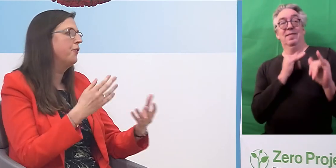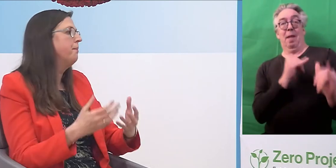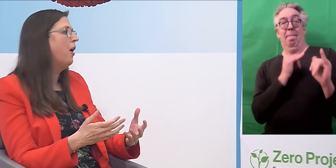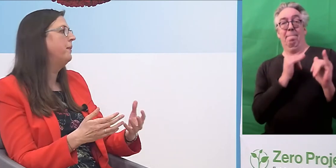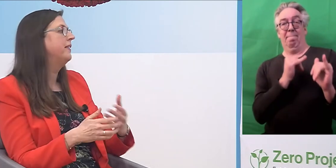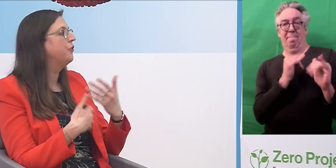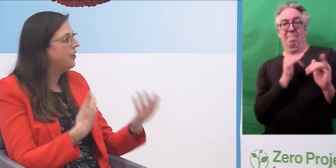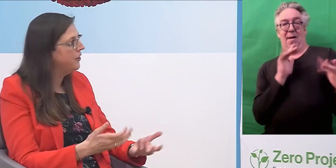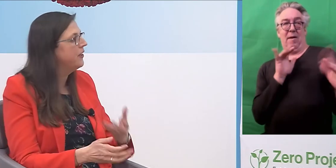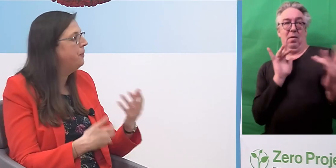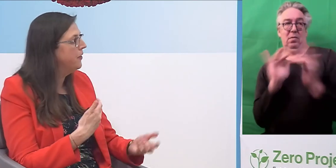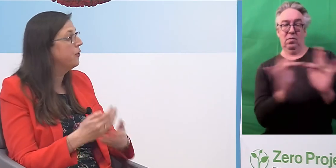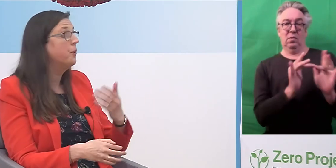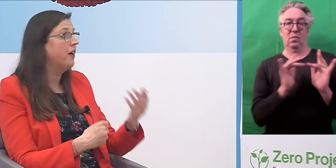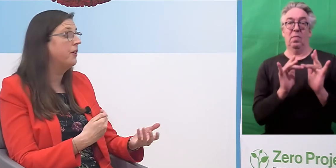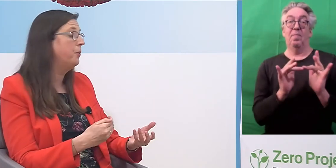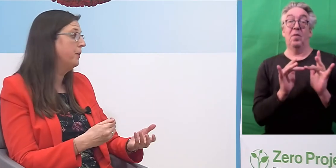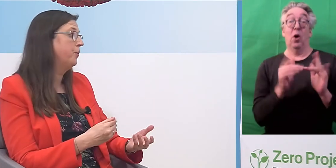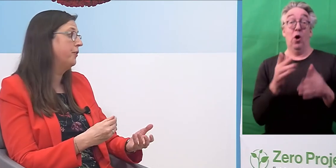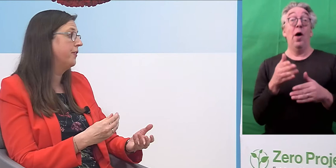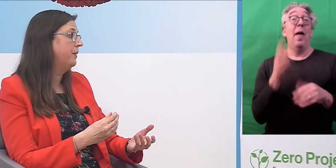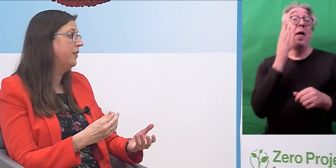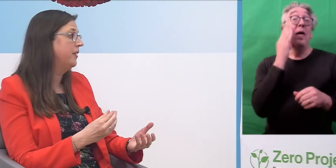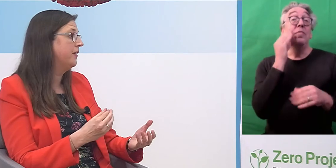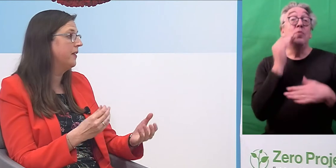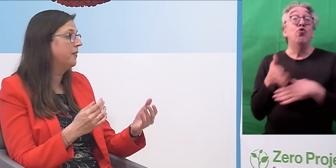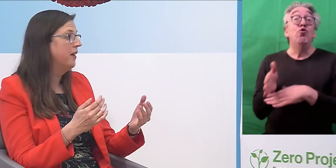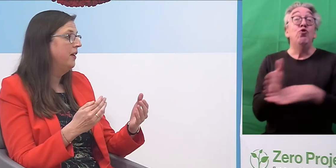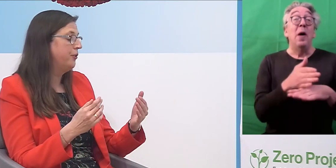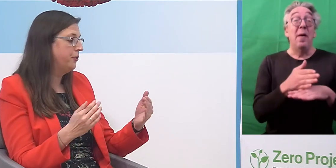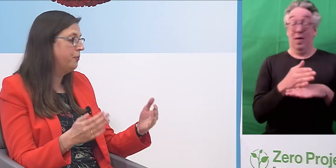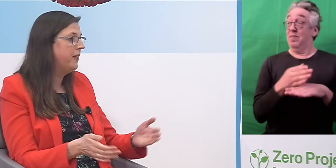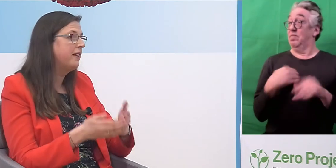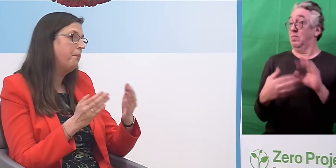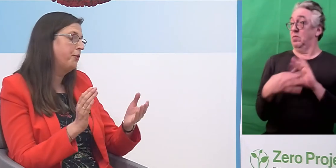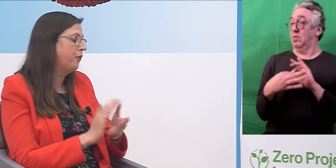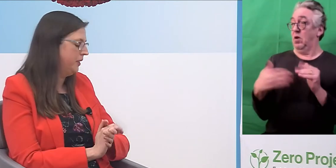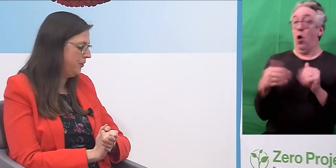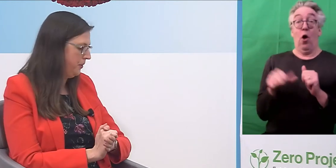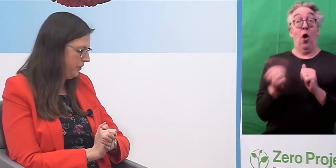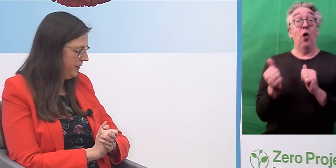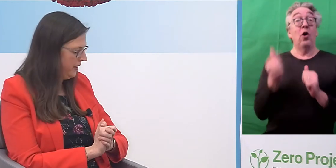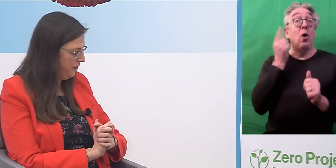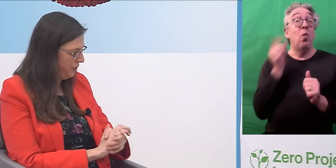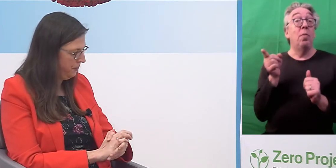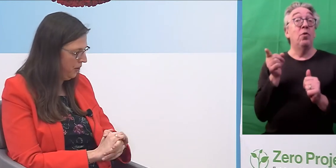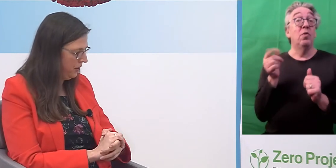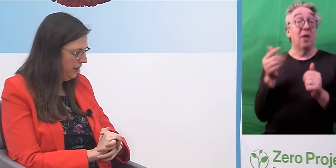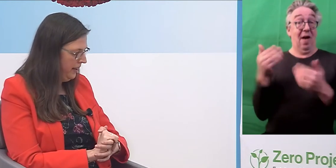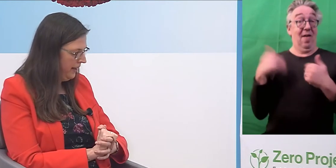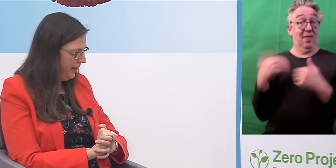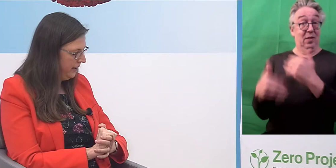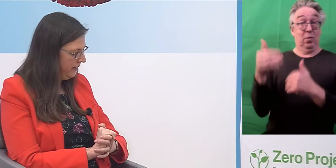is a lot of empowerment in shared experiences with other women with disabilities and to build up a strong network and have a lot of